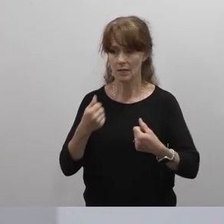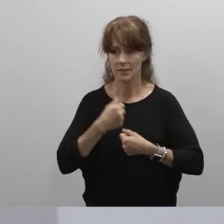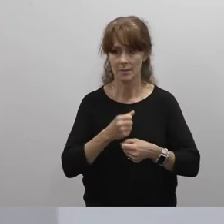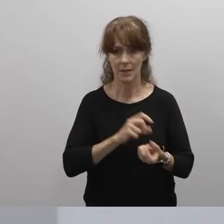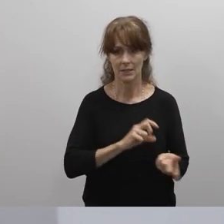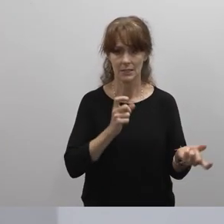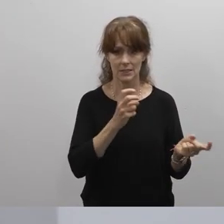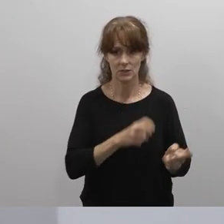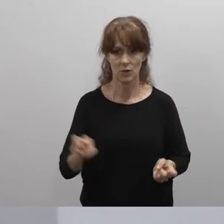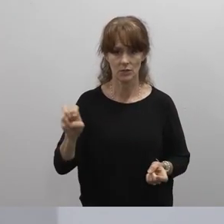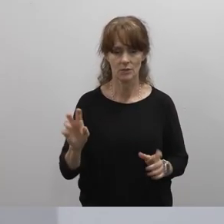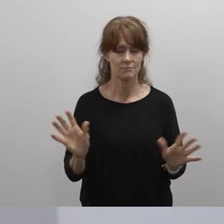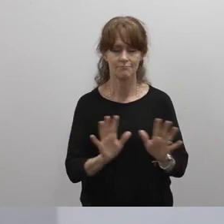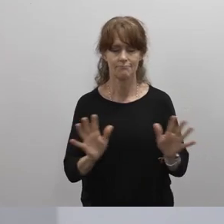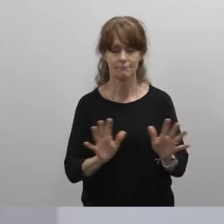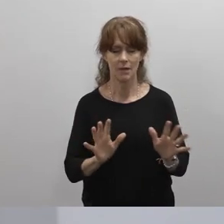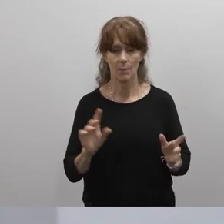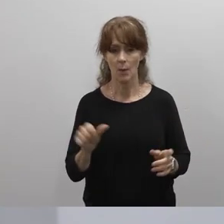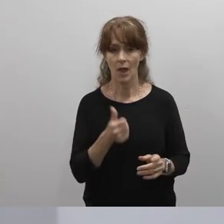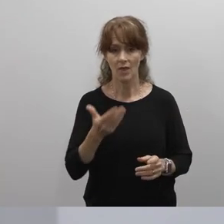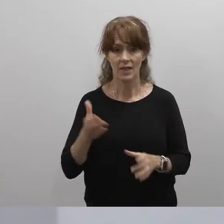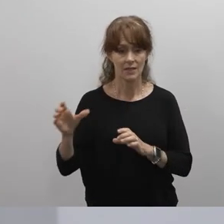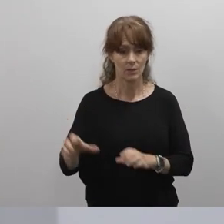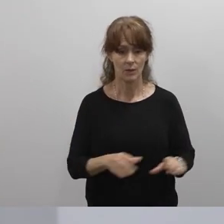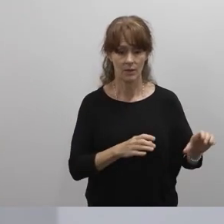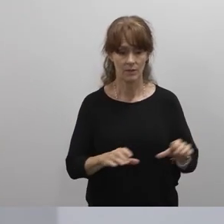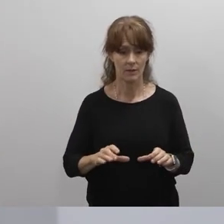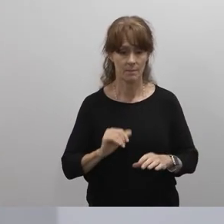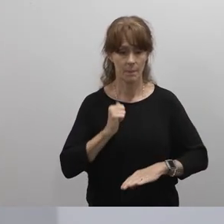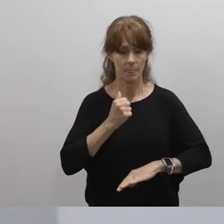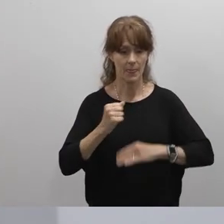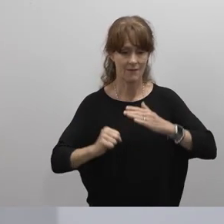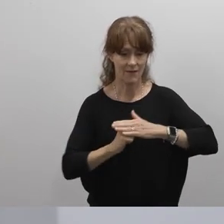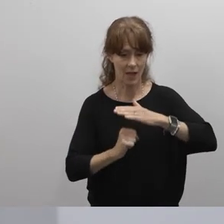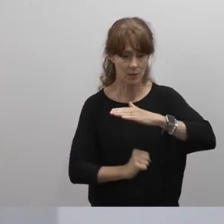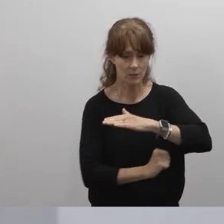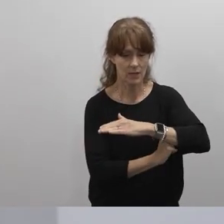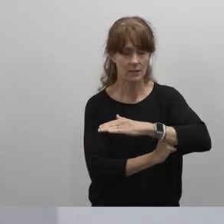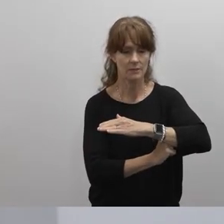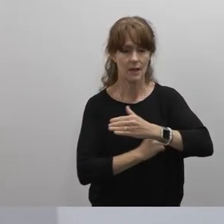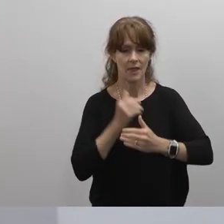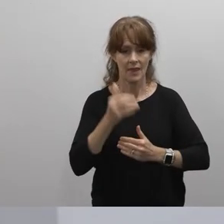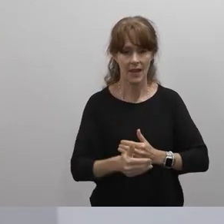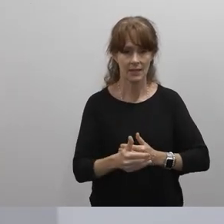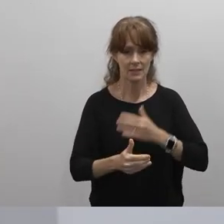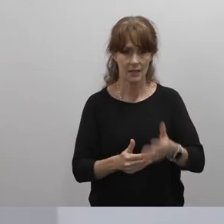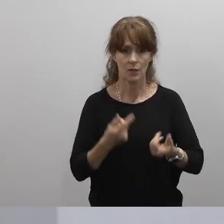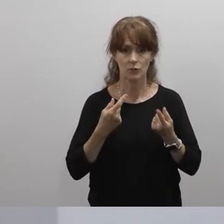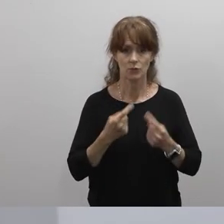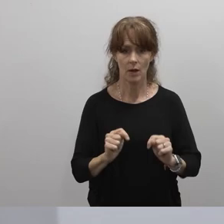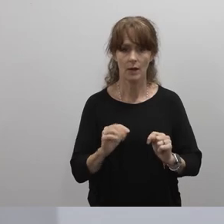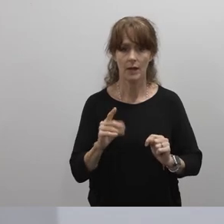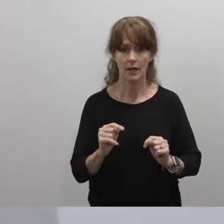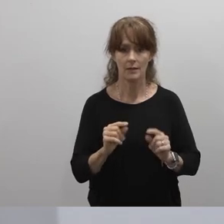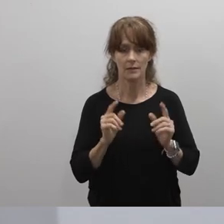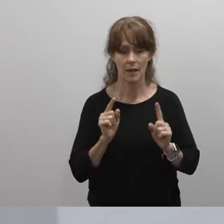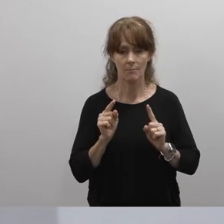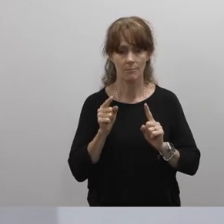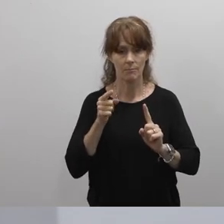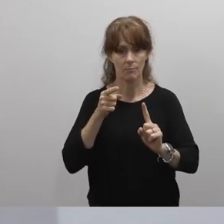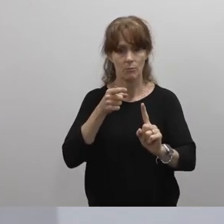this transition. But as with other things that we've done, laying a foundation, taking a next step, trying something out, and moving